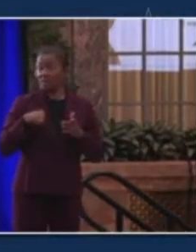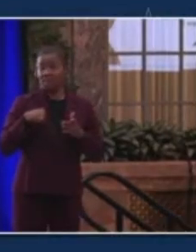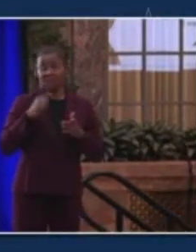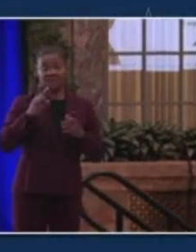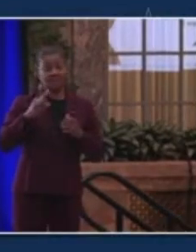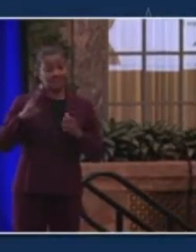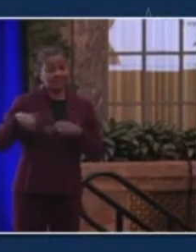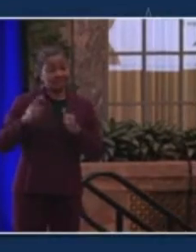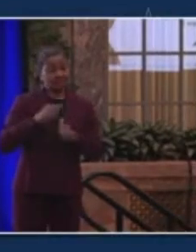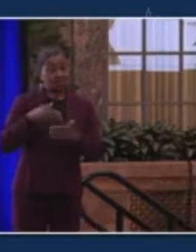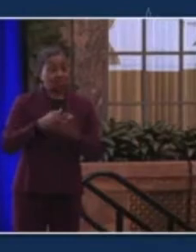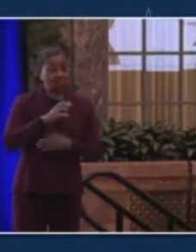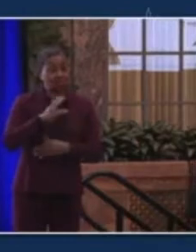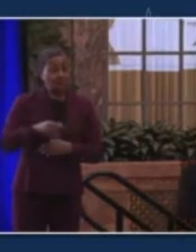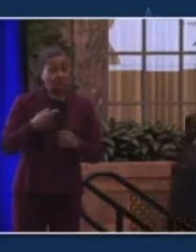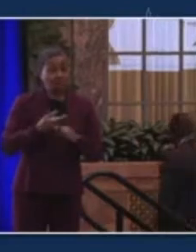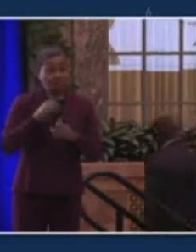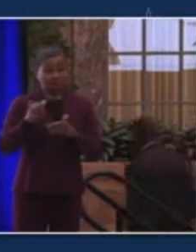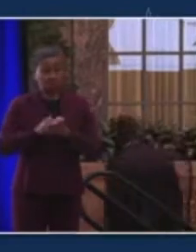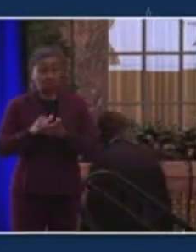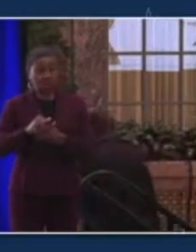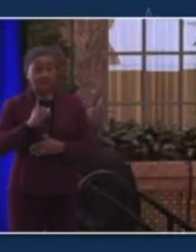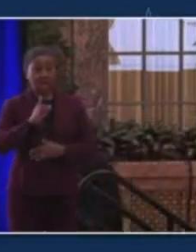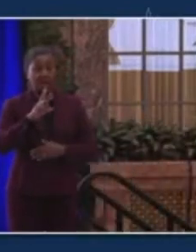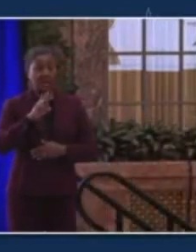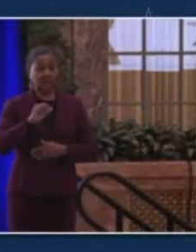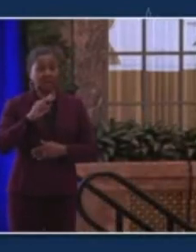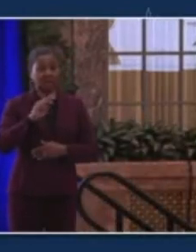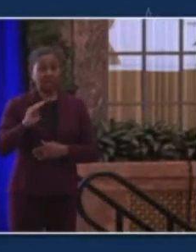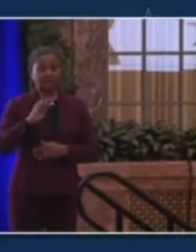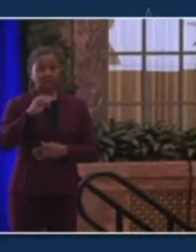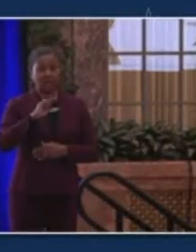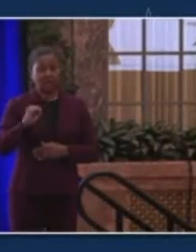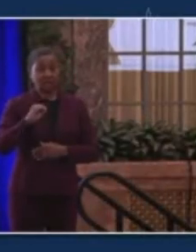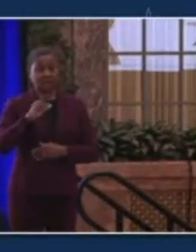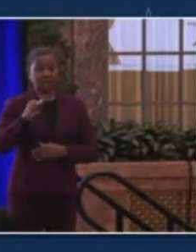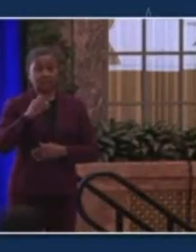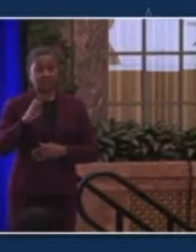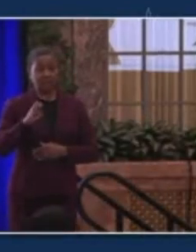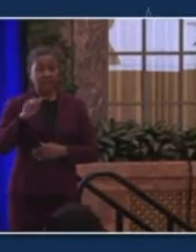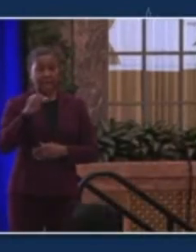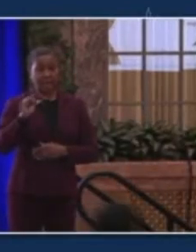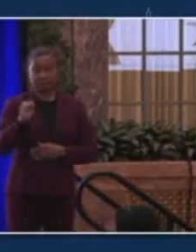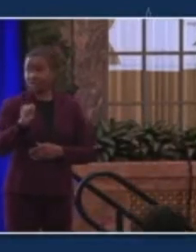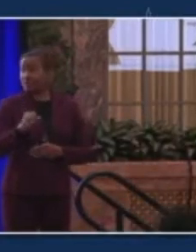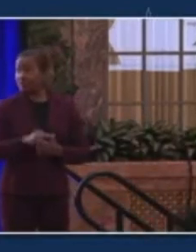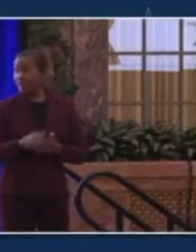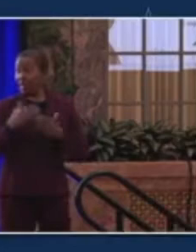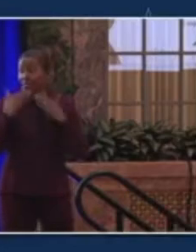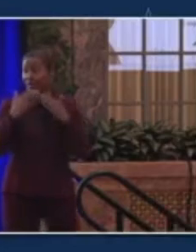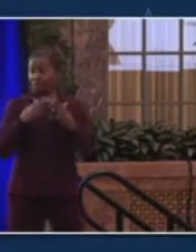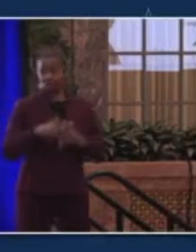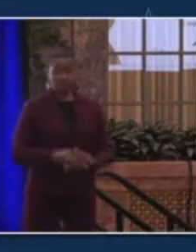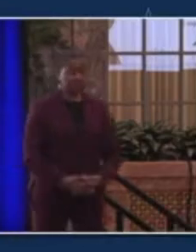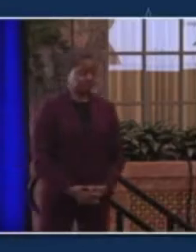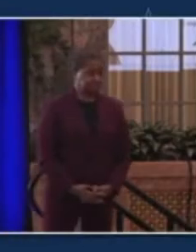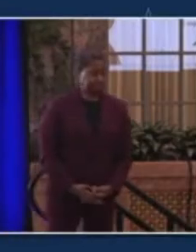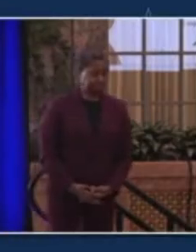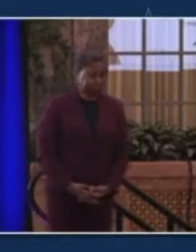came to Chicago from New York, Ida B. Wells and Jane Addams. Thank you.